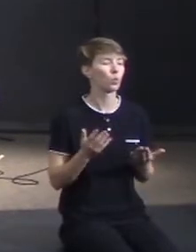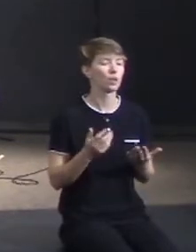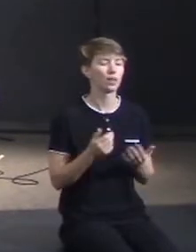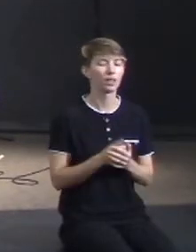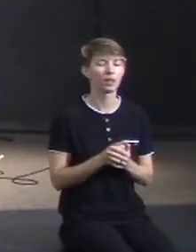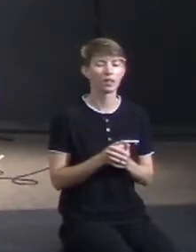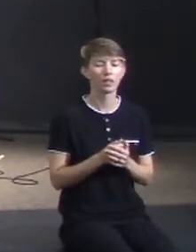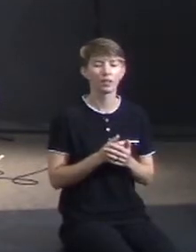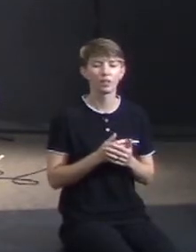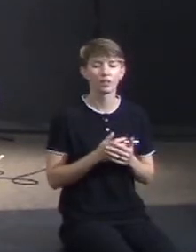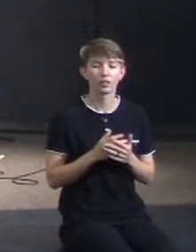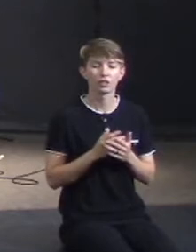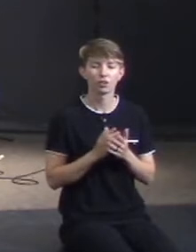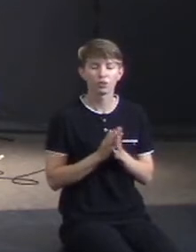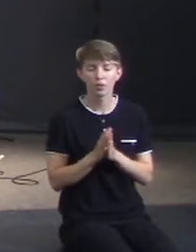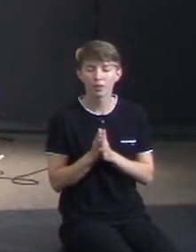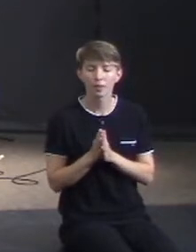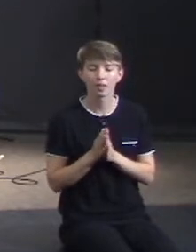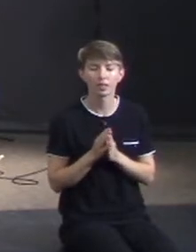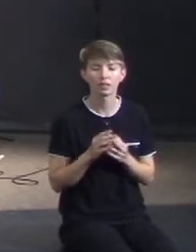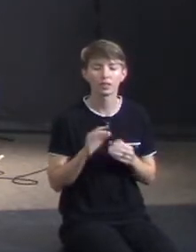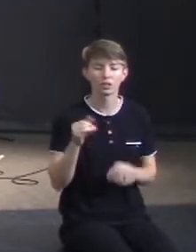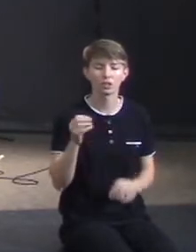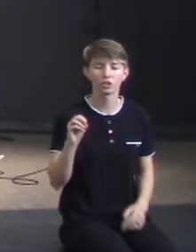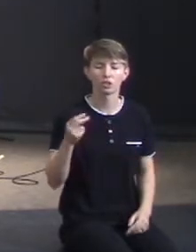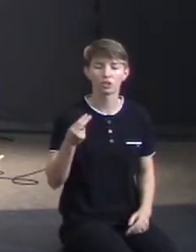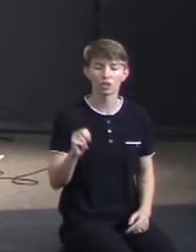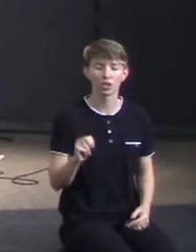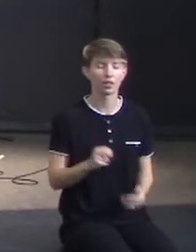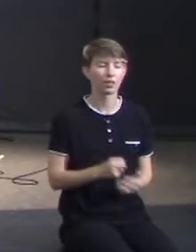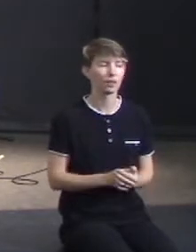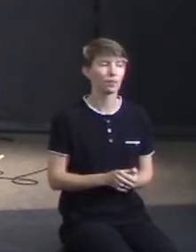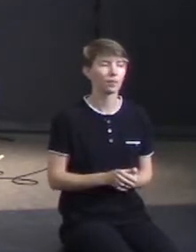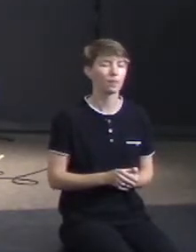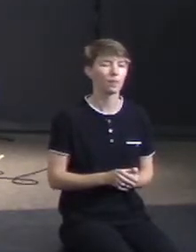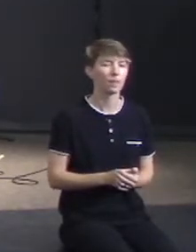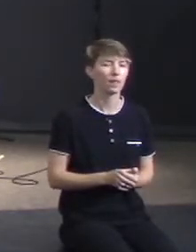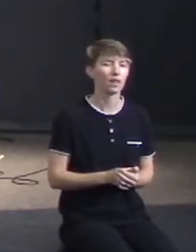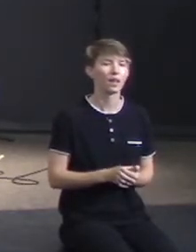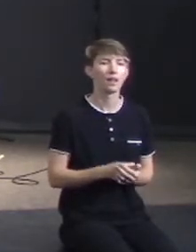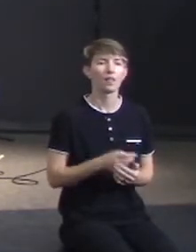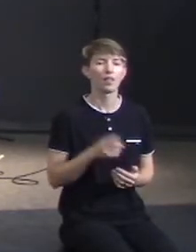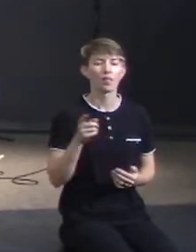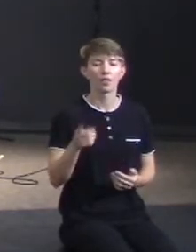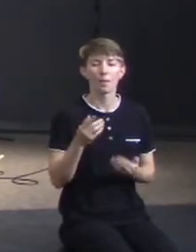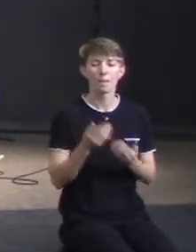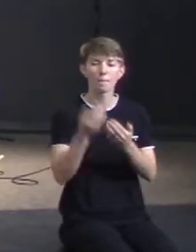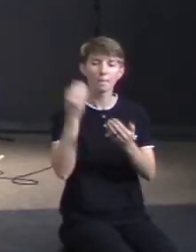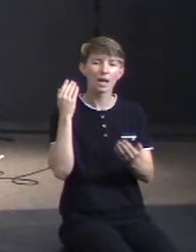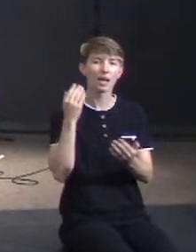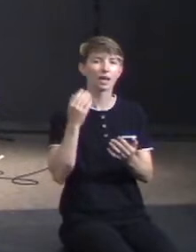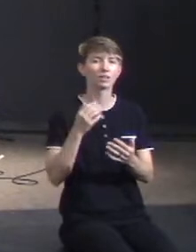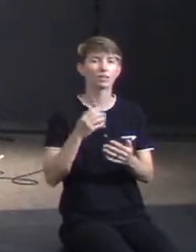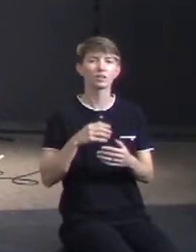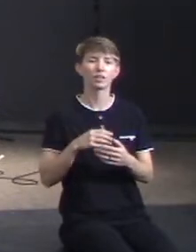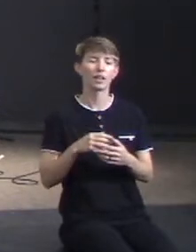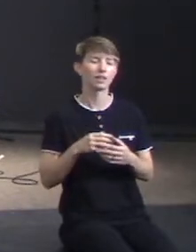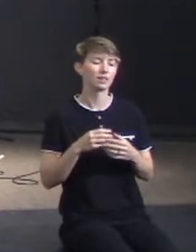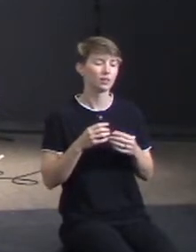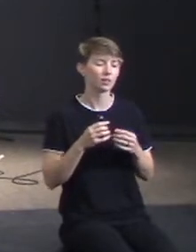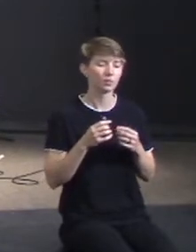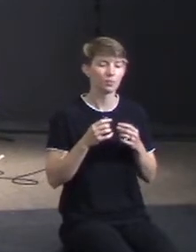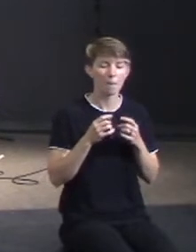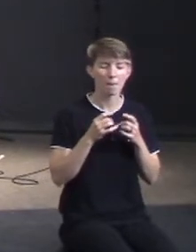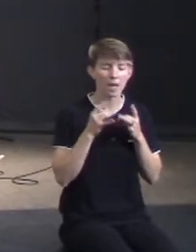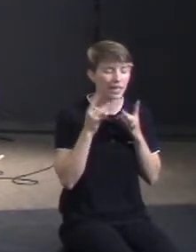John? It was the fact that even though their past was marred with betrayal and hatred, here